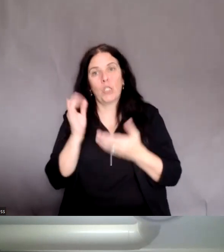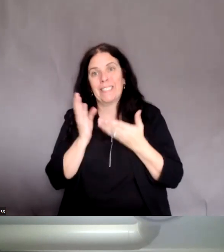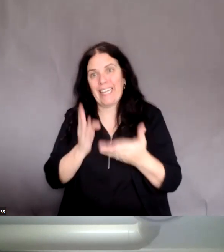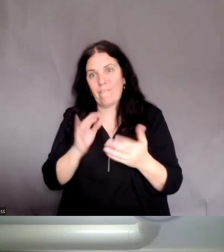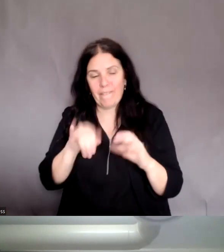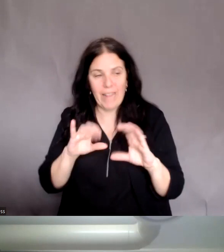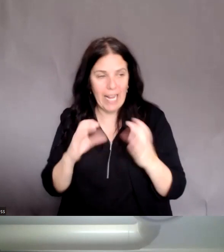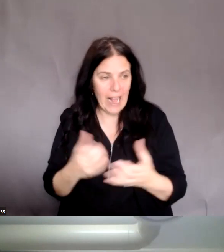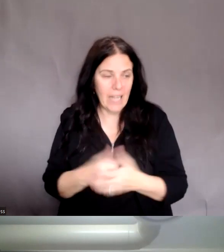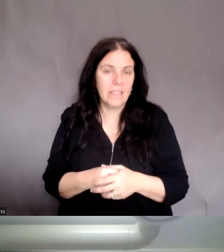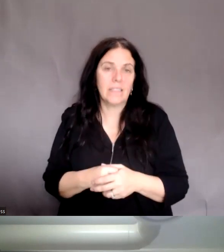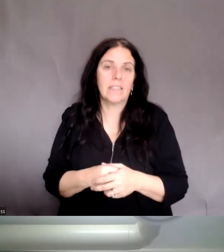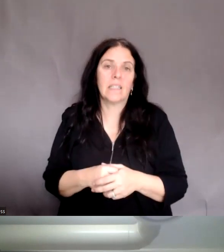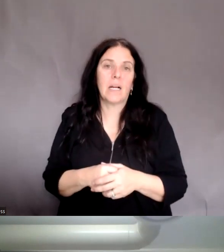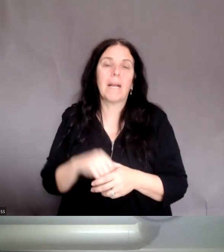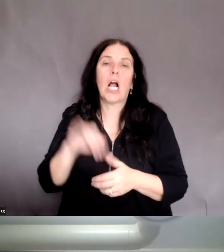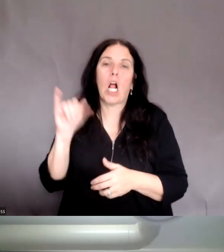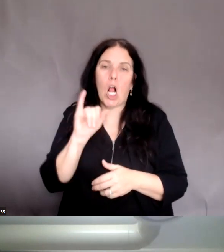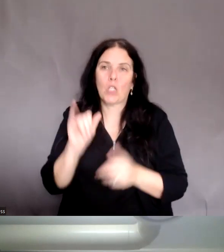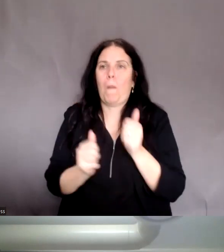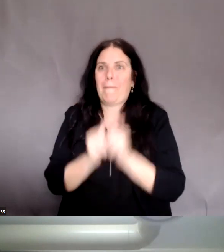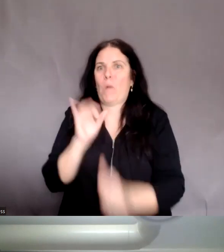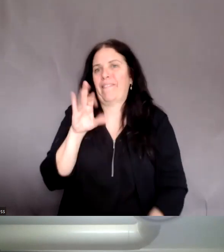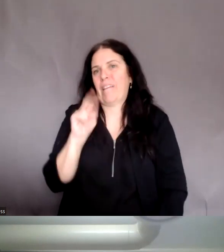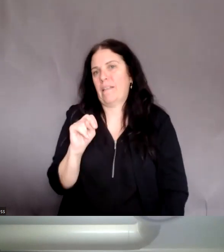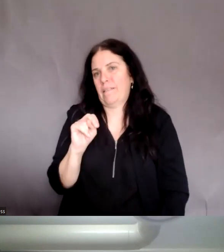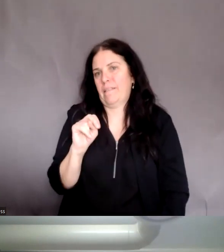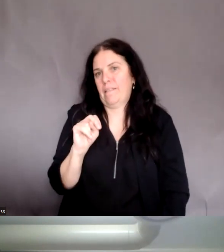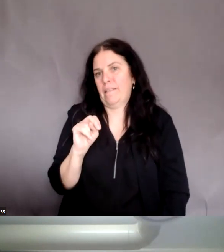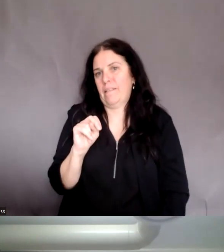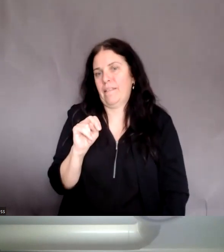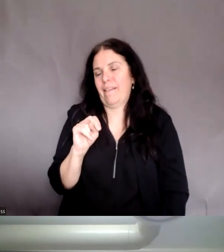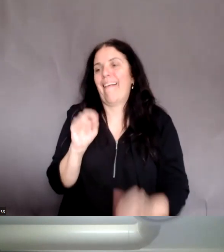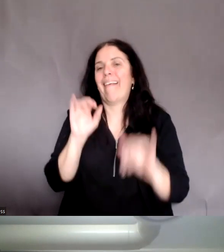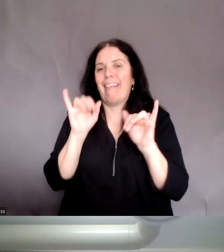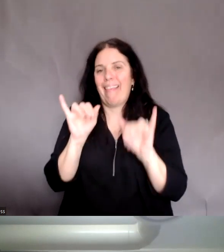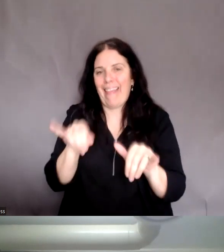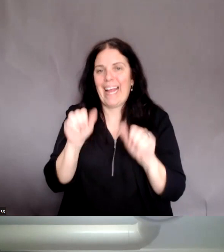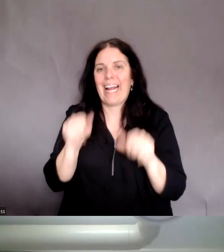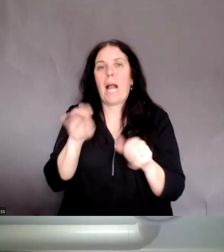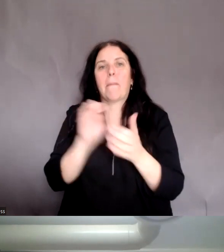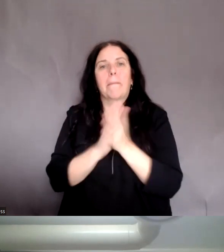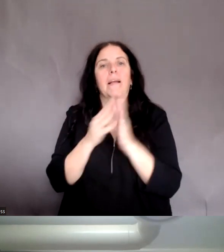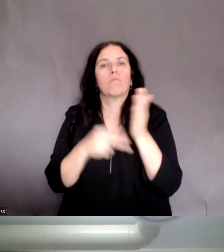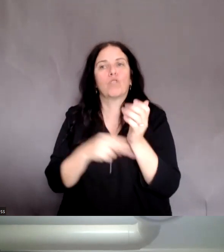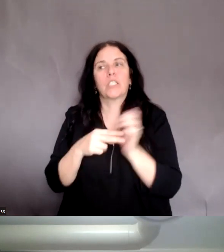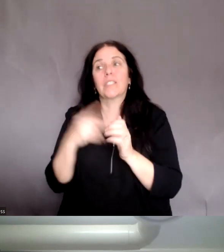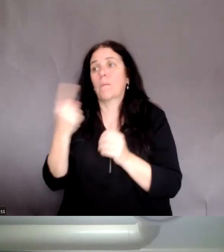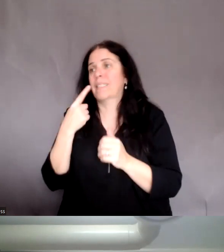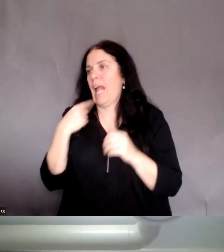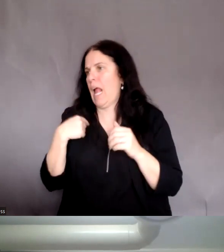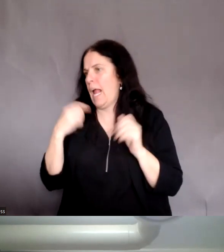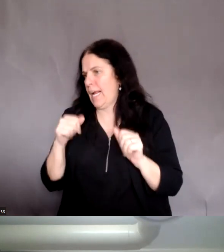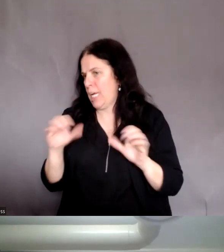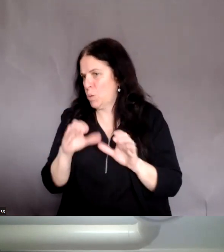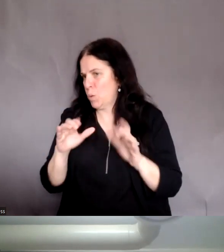class. But it's also the one that's the most fun. And it's the one that can be the bridge where someone says, oh, I can actually do a bit of online